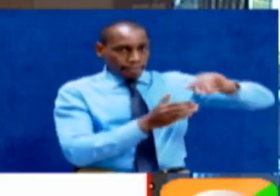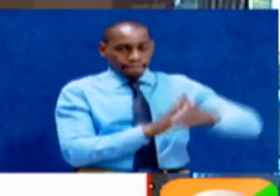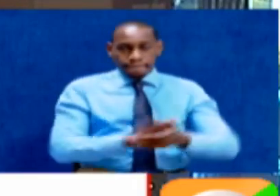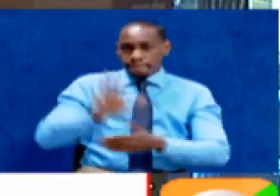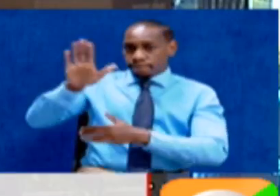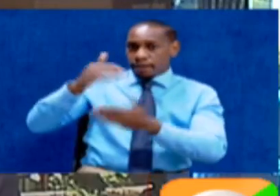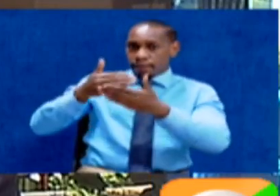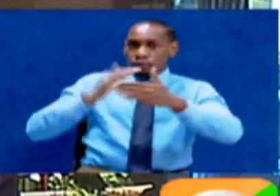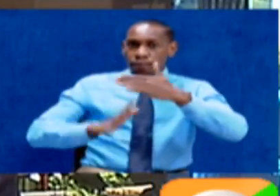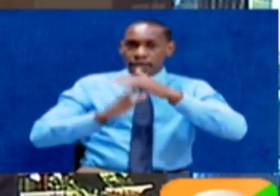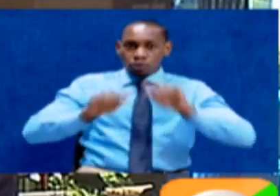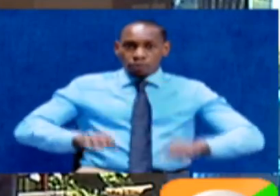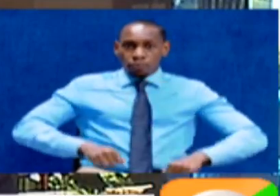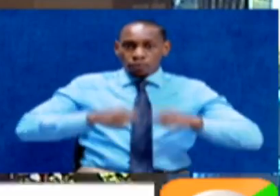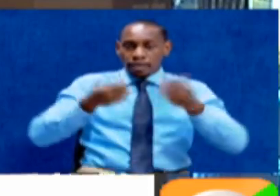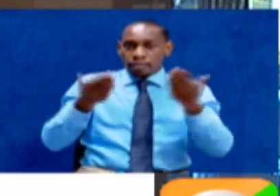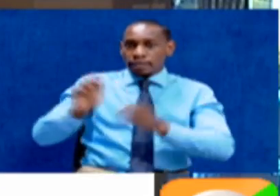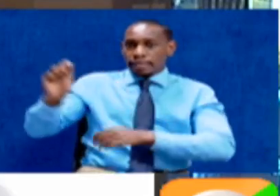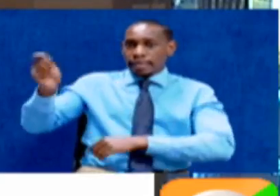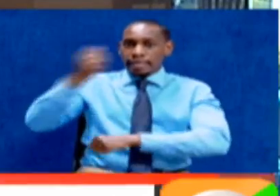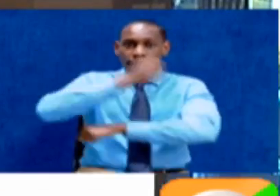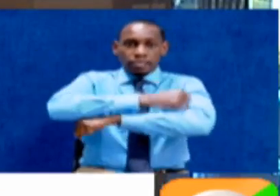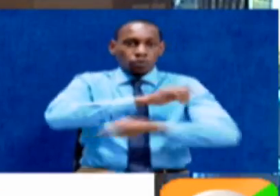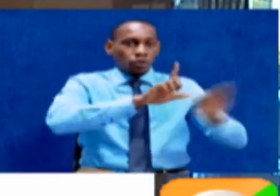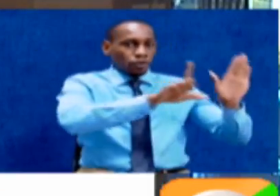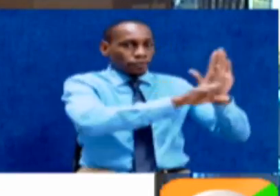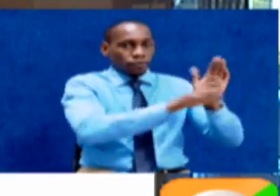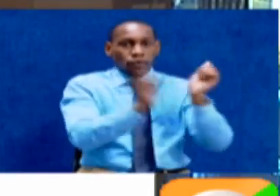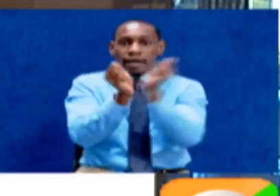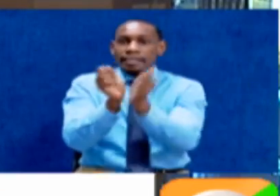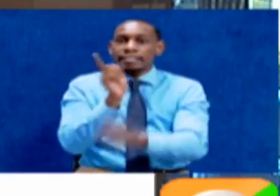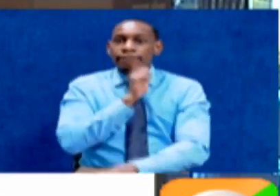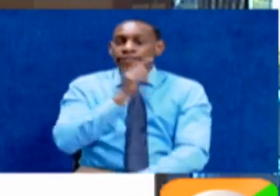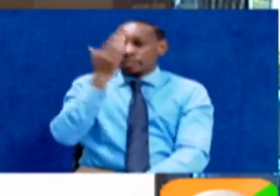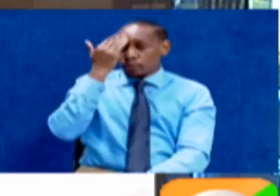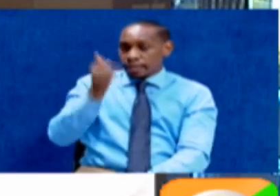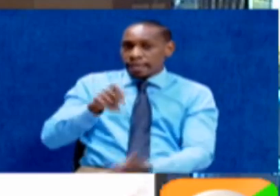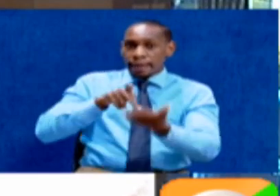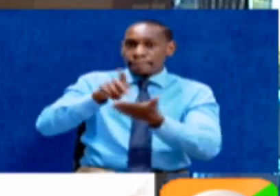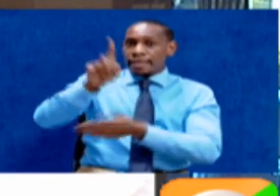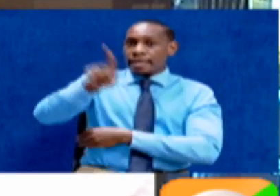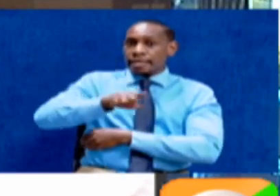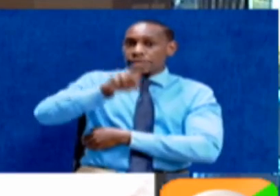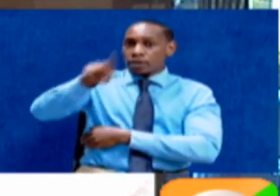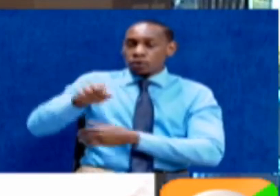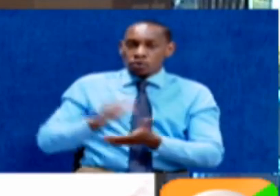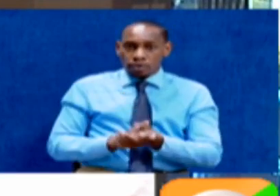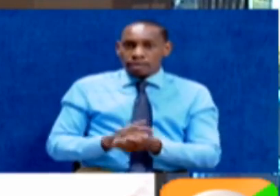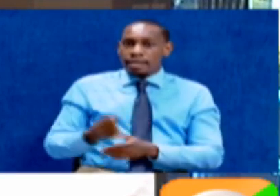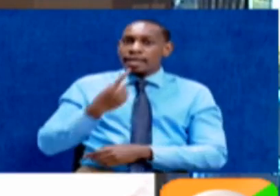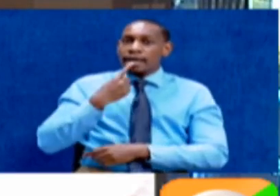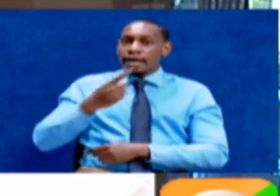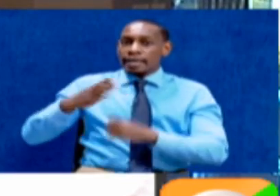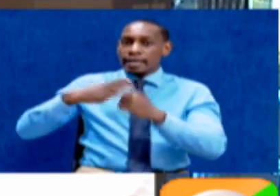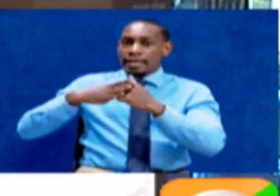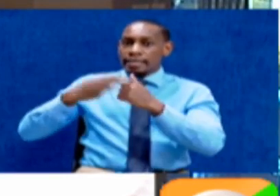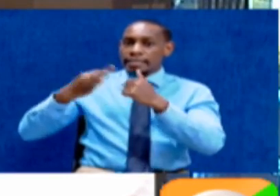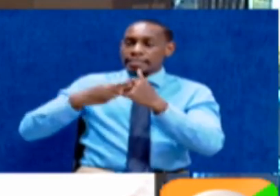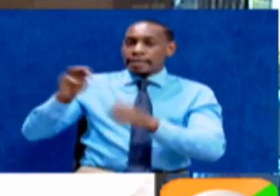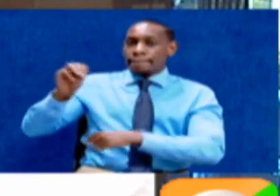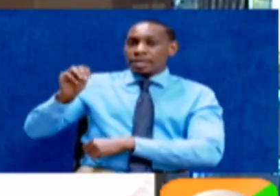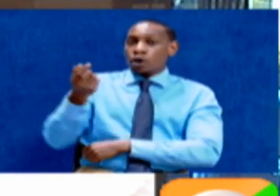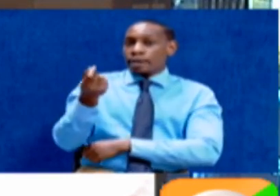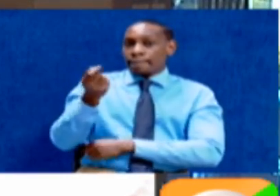Five former senior employees at the Kenya School of Law have been arrested over the irregular payment of some 198 million